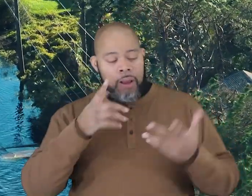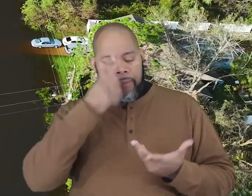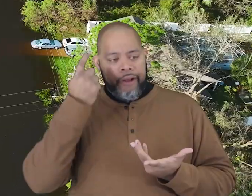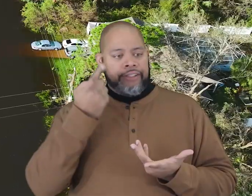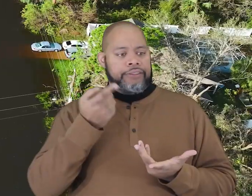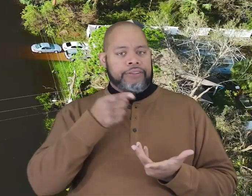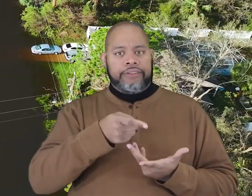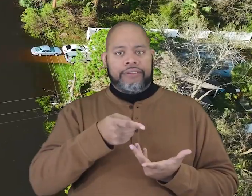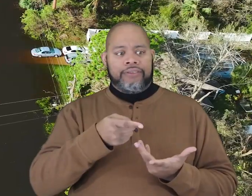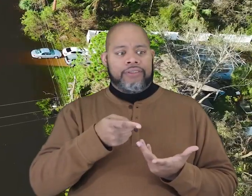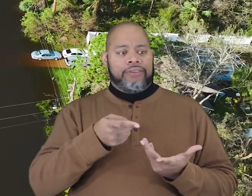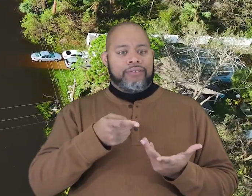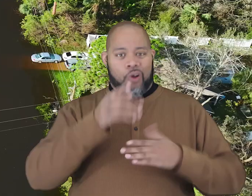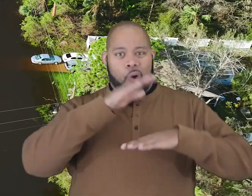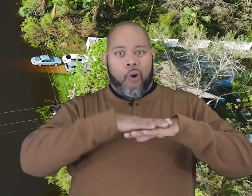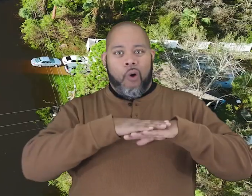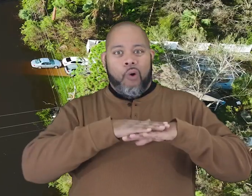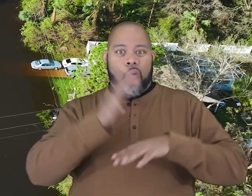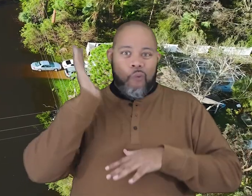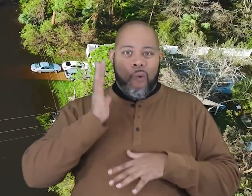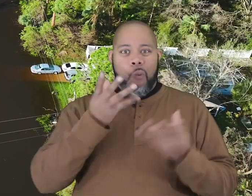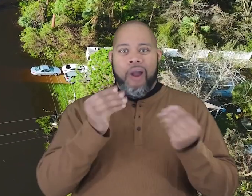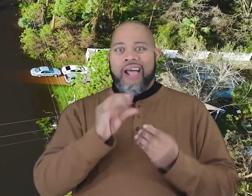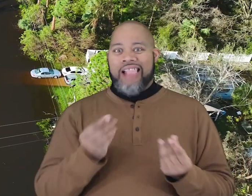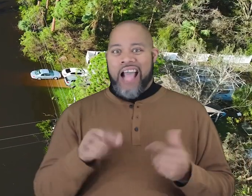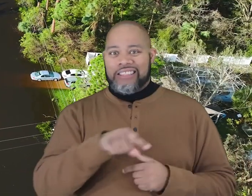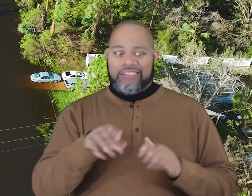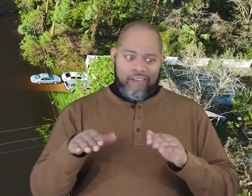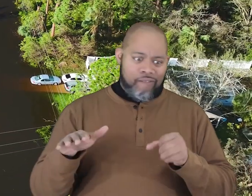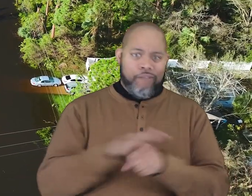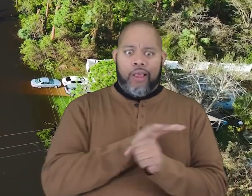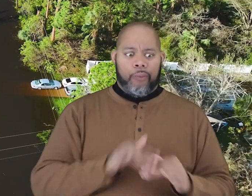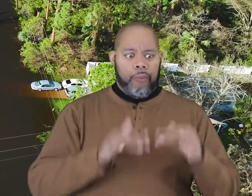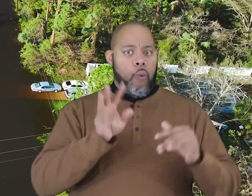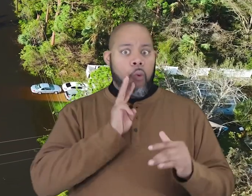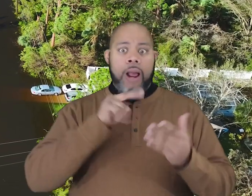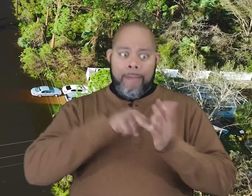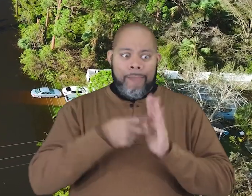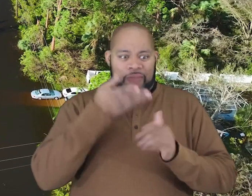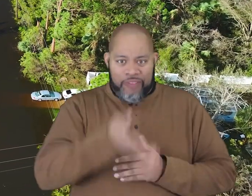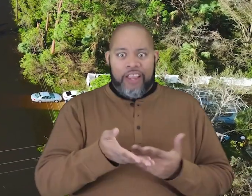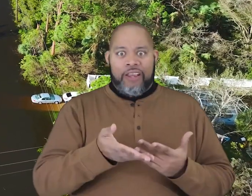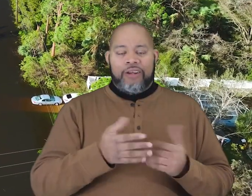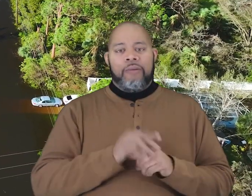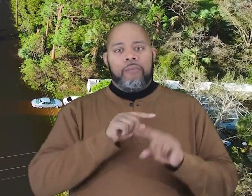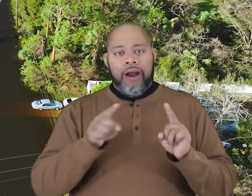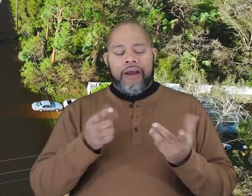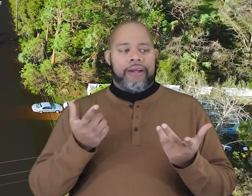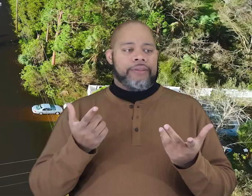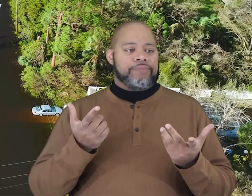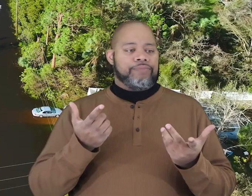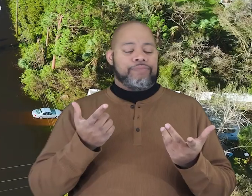And the reason they always flood is because they are on former wetlands. They were filled. The water was meant to be